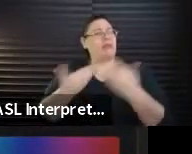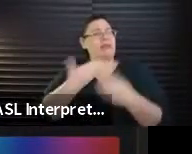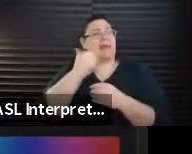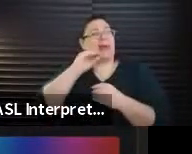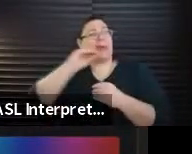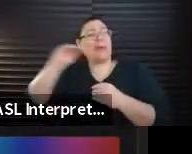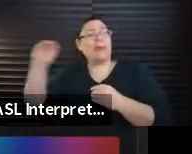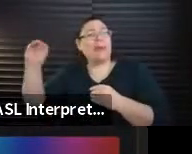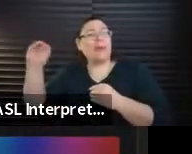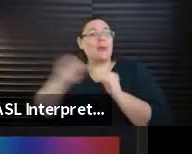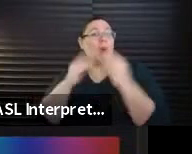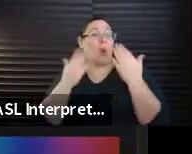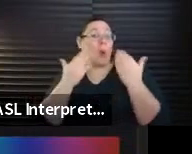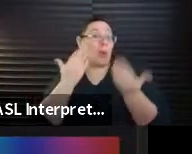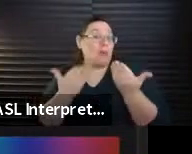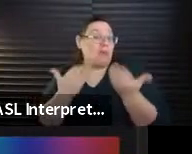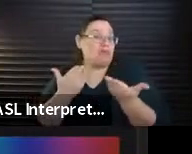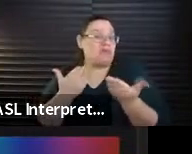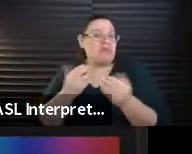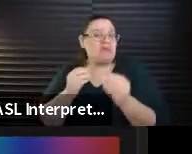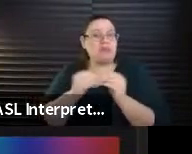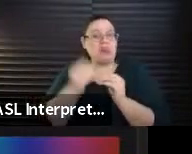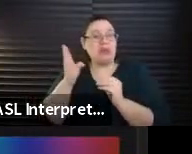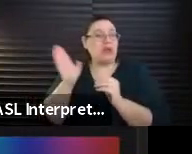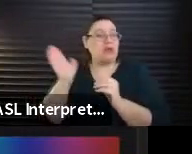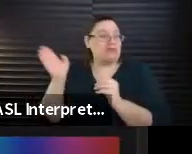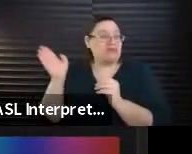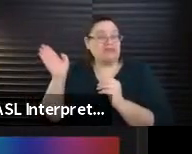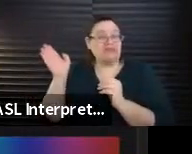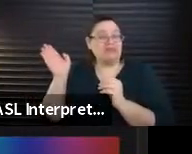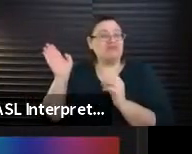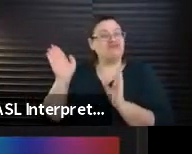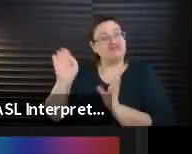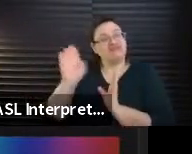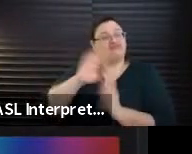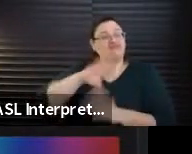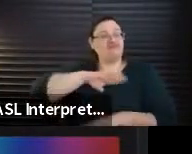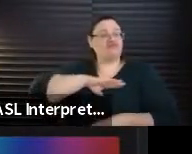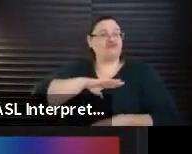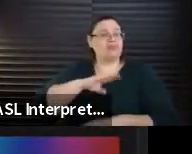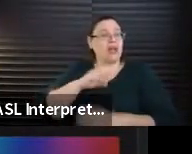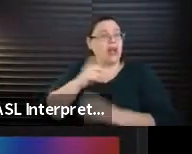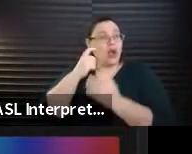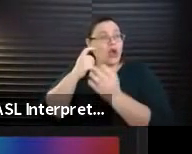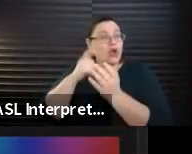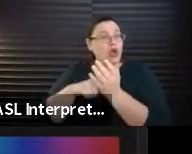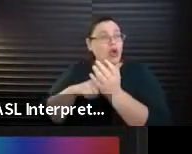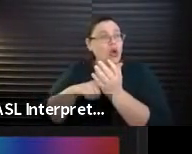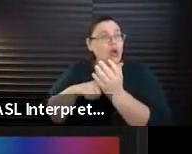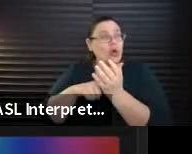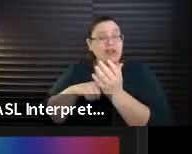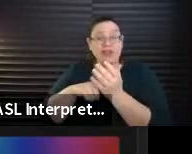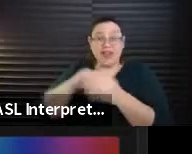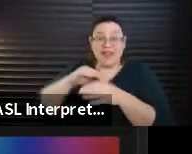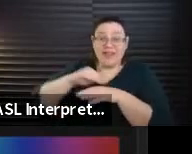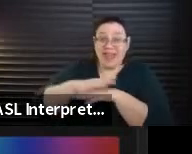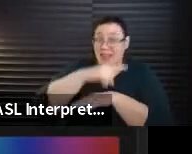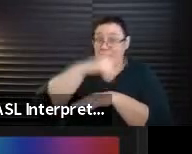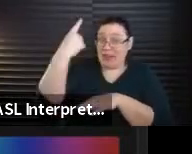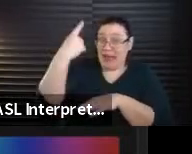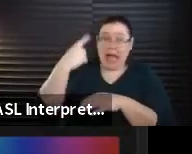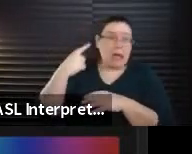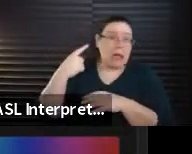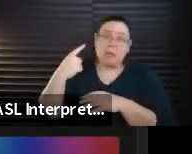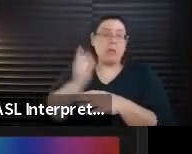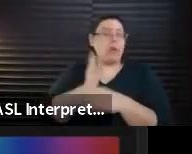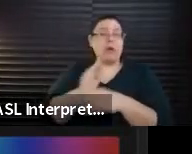that feels a little bit cooler or a little bit bluer. So we might settle in here for the highlights. But notice that it doesn't really affect the blacks of her image or the midtones